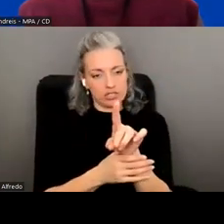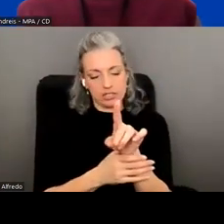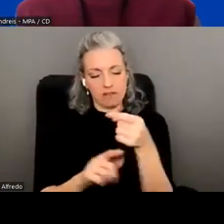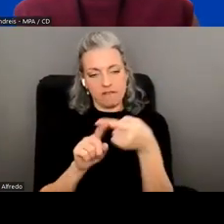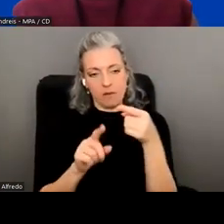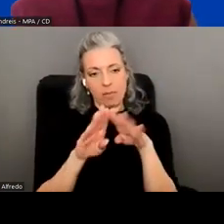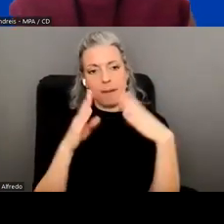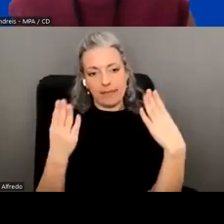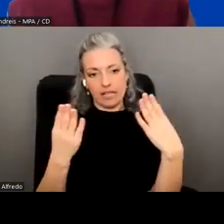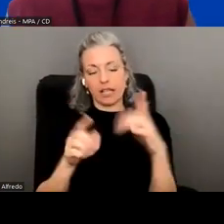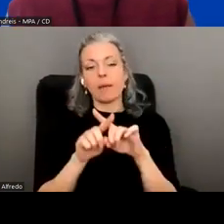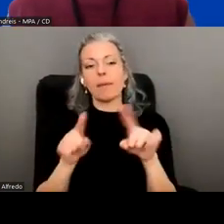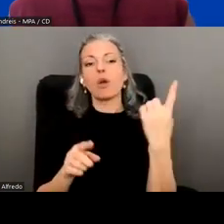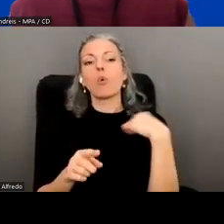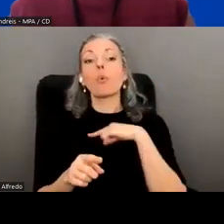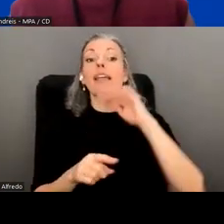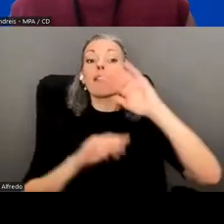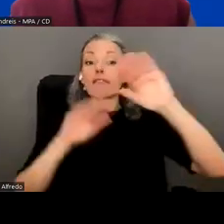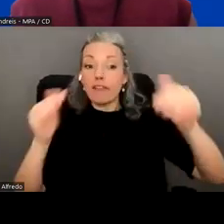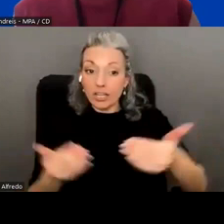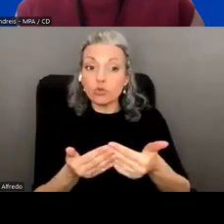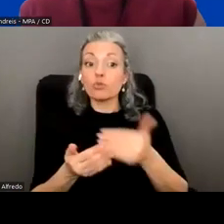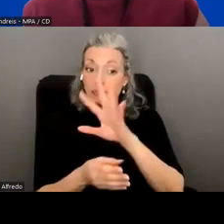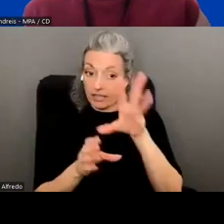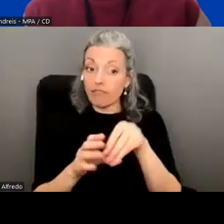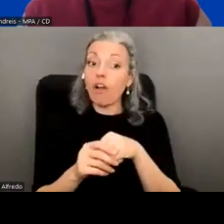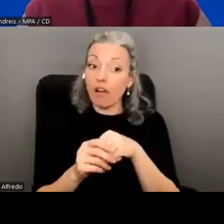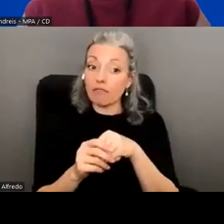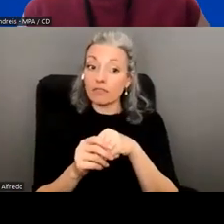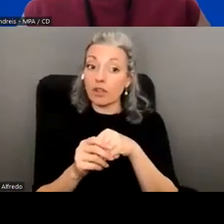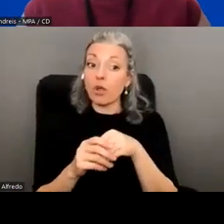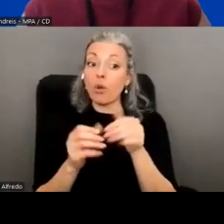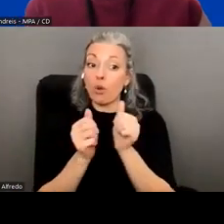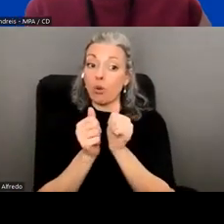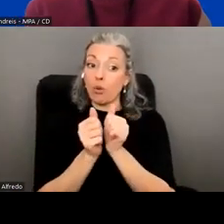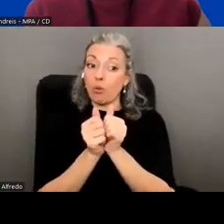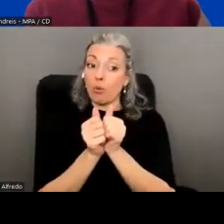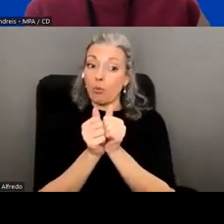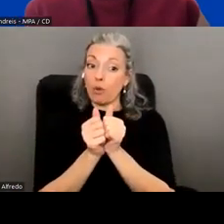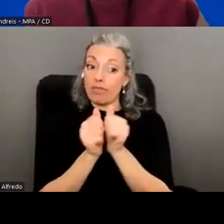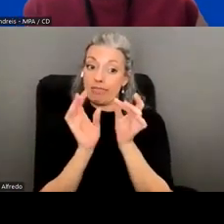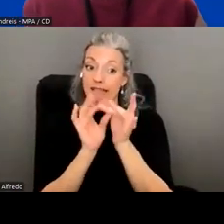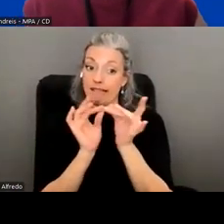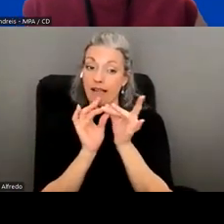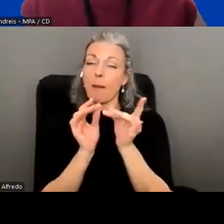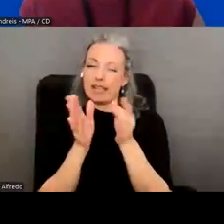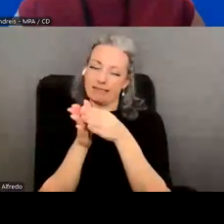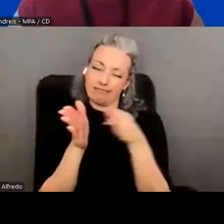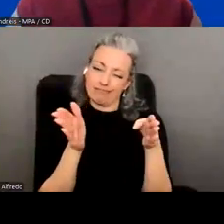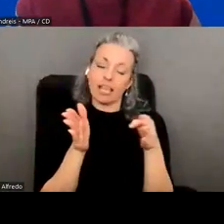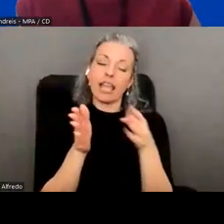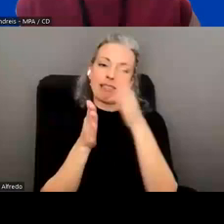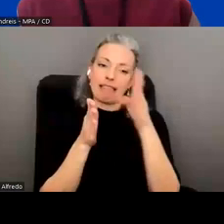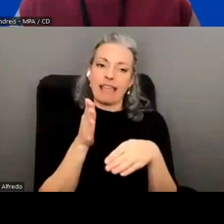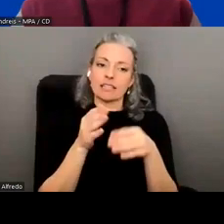attendees, but we do invite you to participate in the public comment period at the end of the